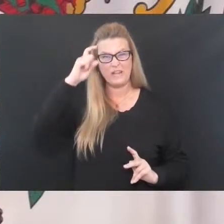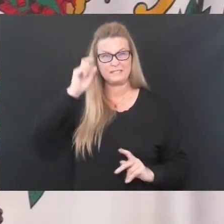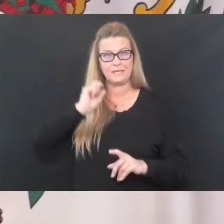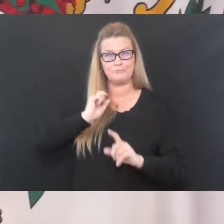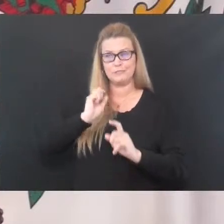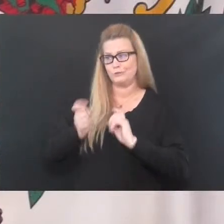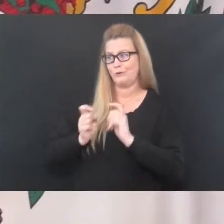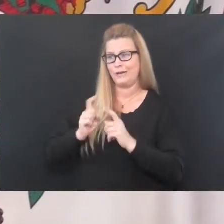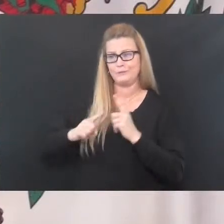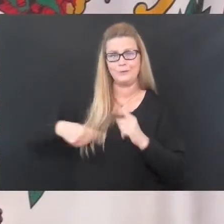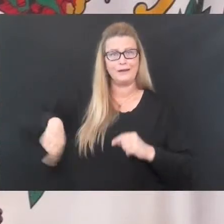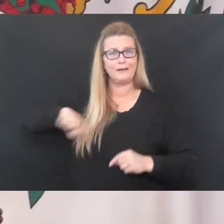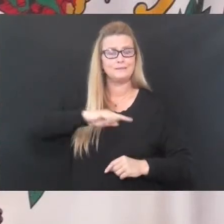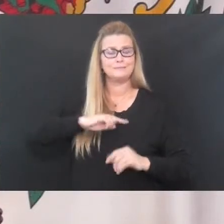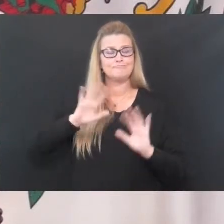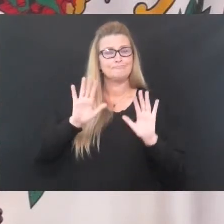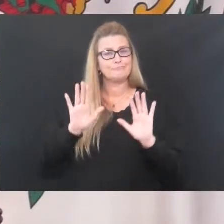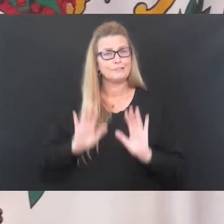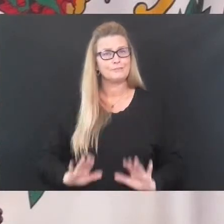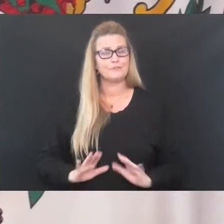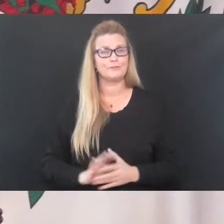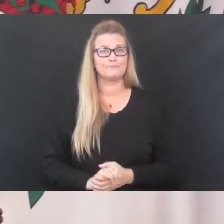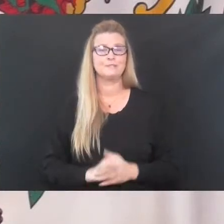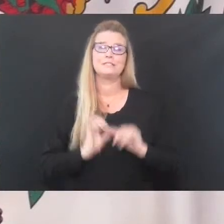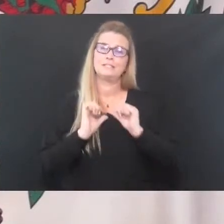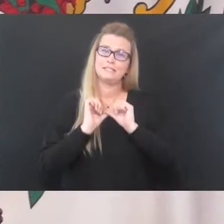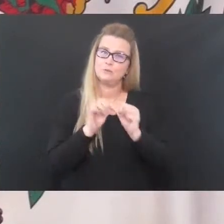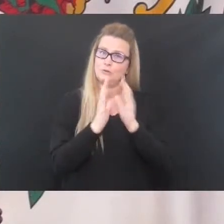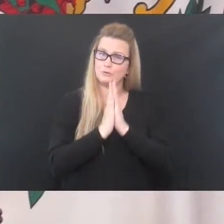absolutely, please, please keep them in your prayers.